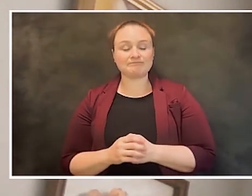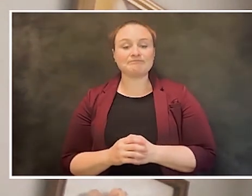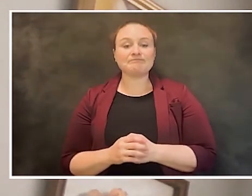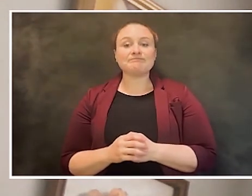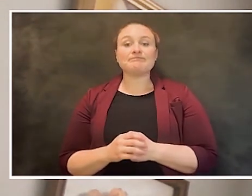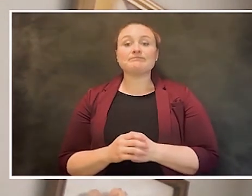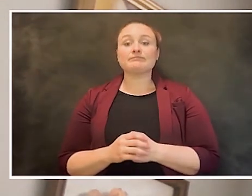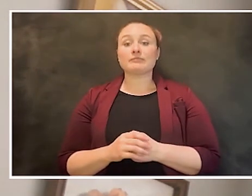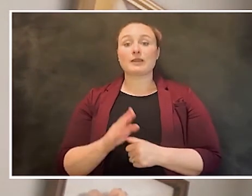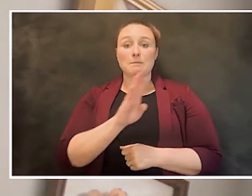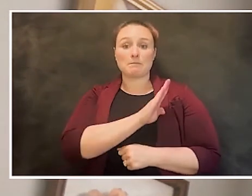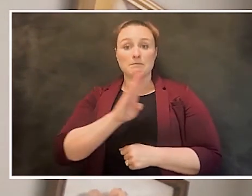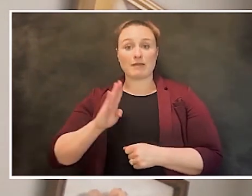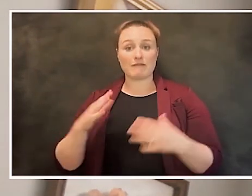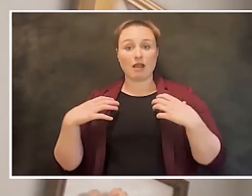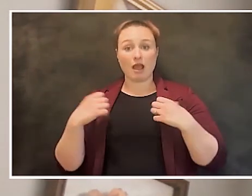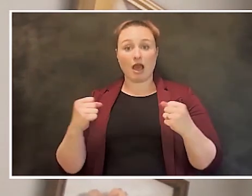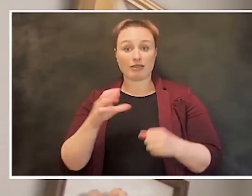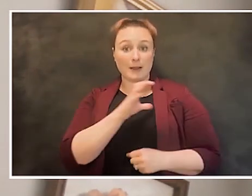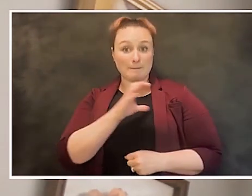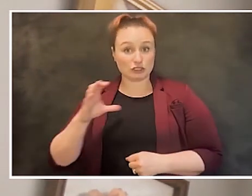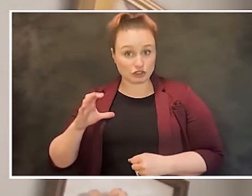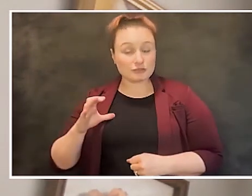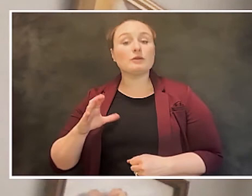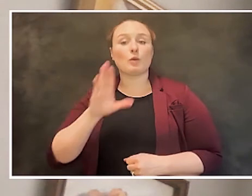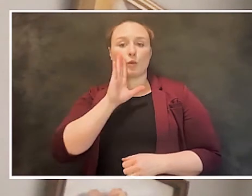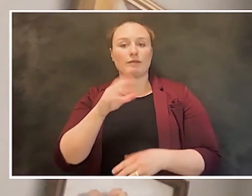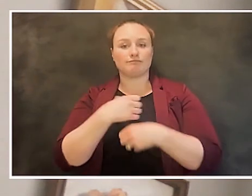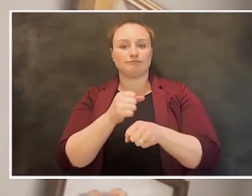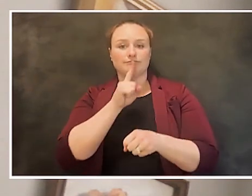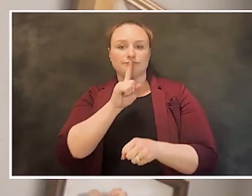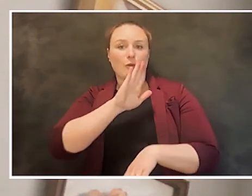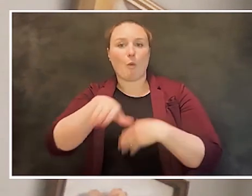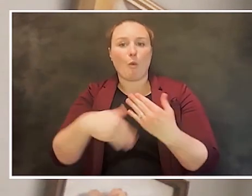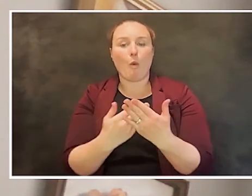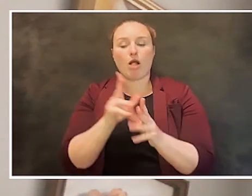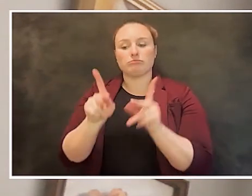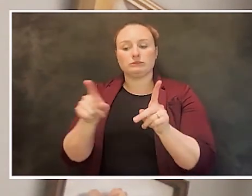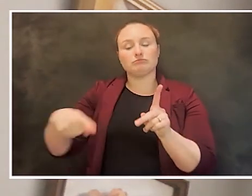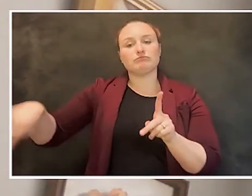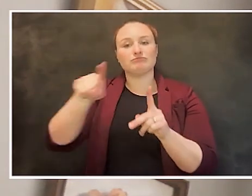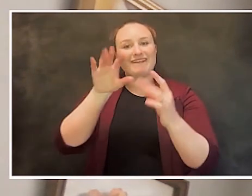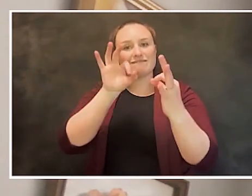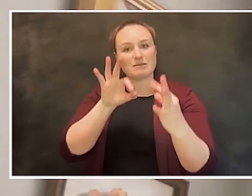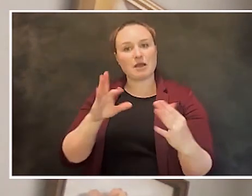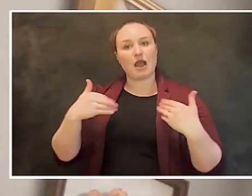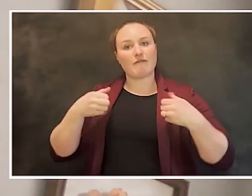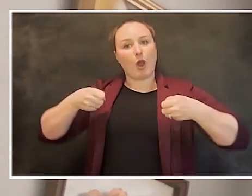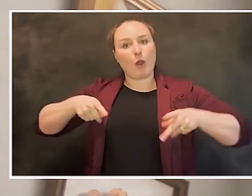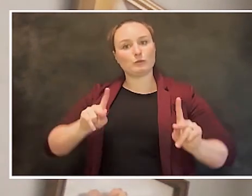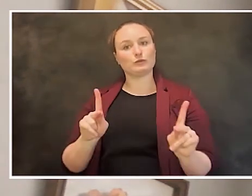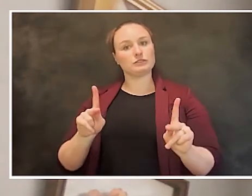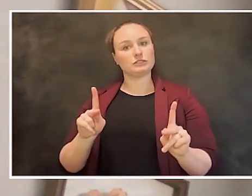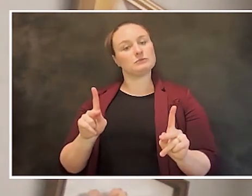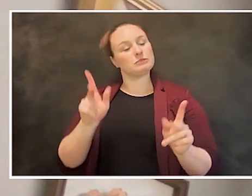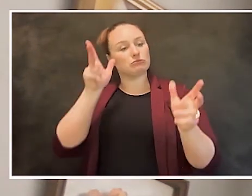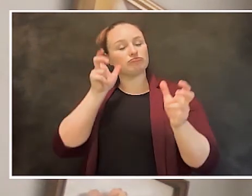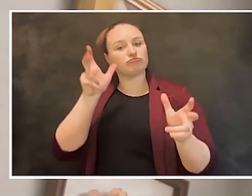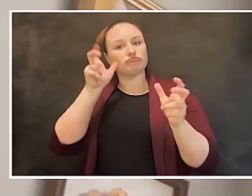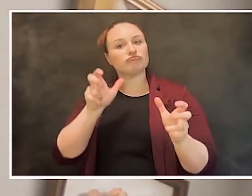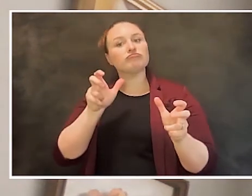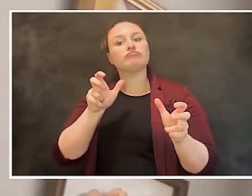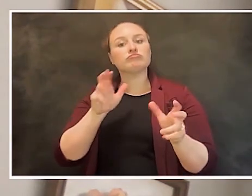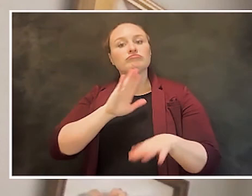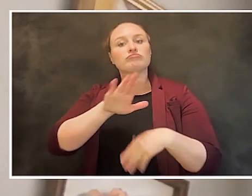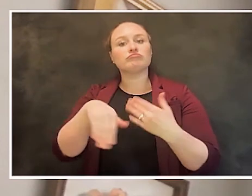Health Commission will ensure that all stakeholders have an opportunity to be heard and that all comments provided